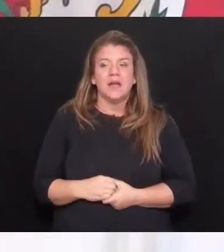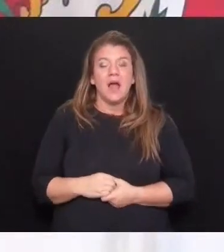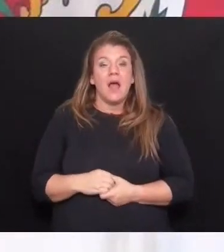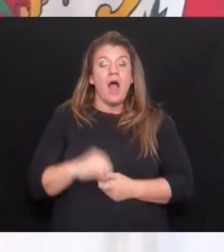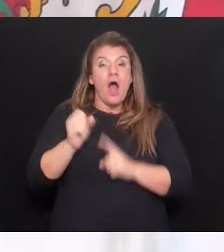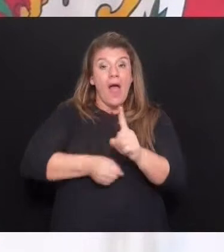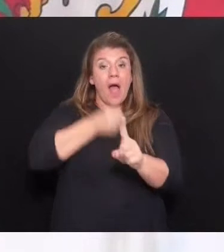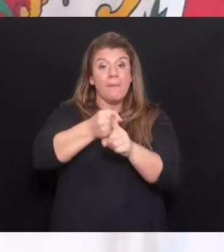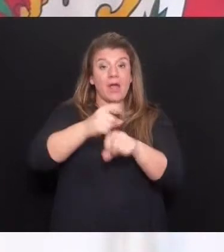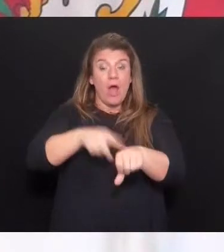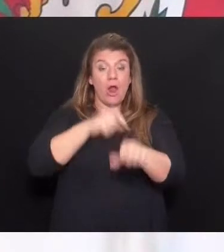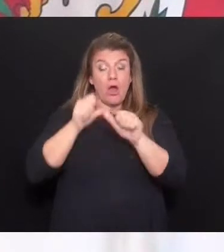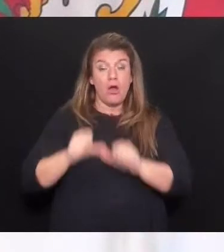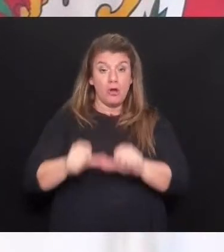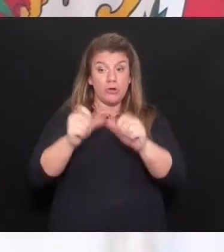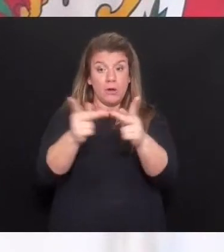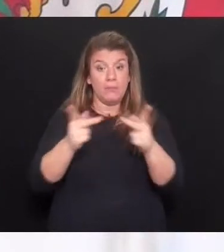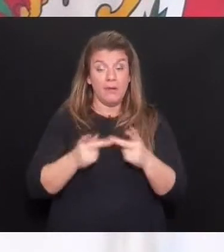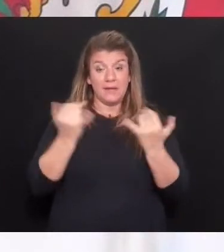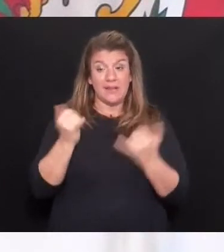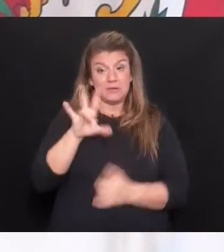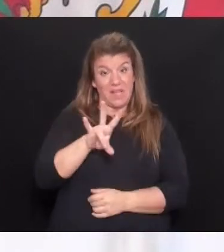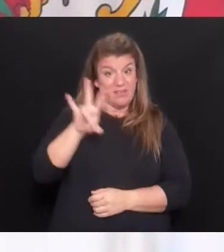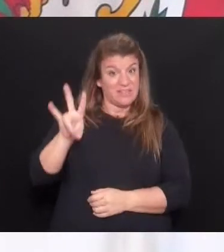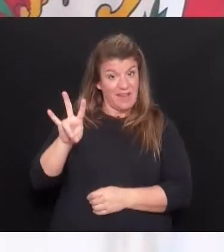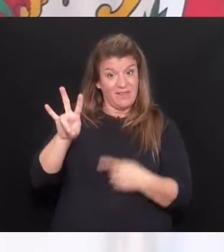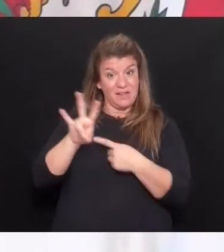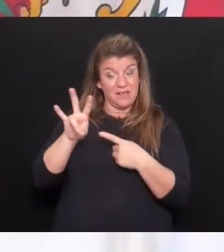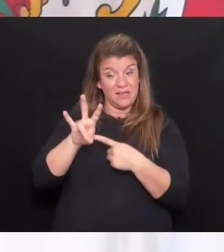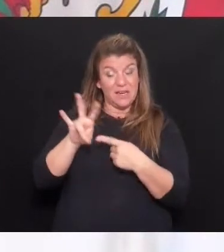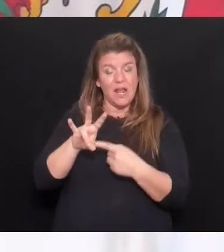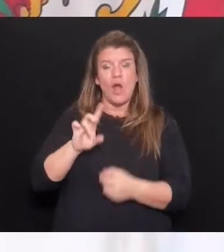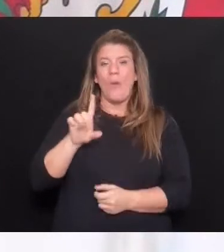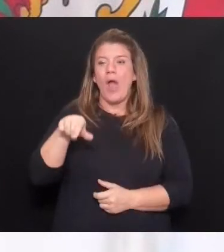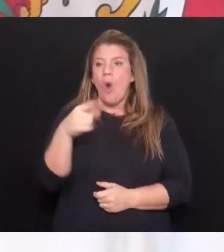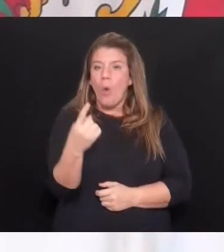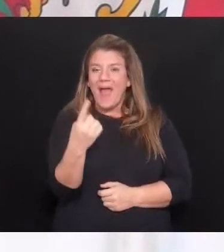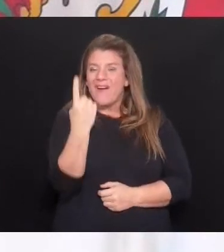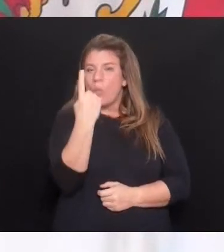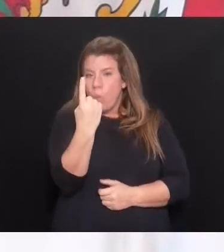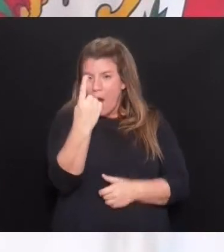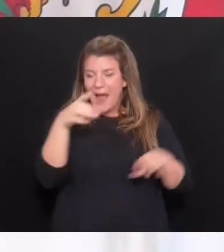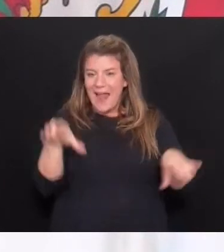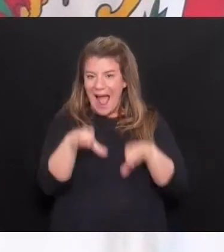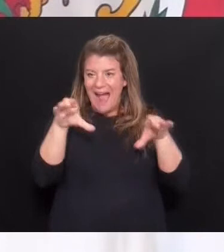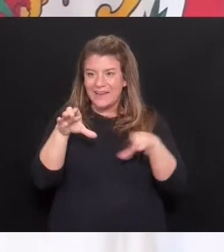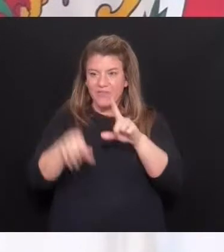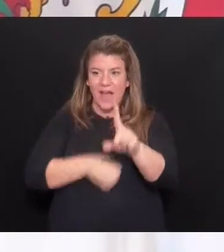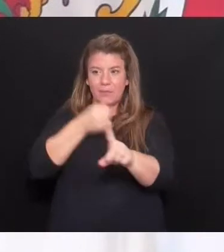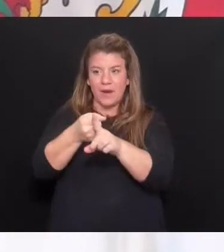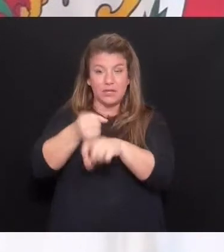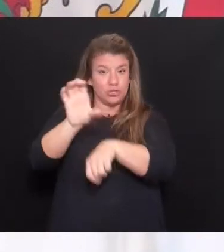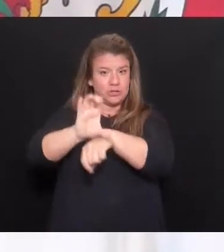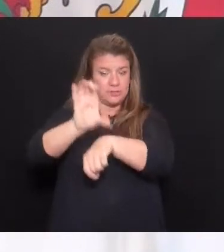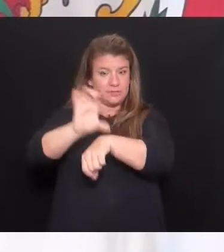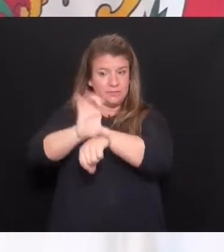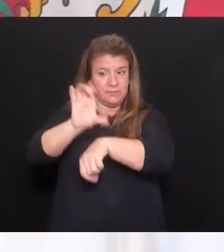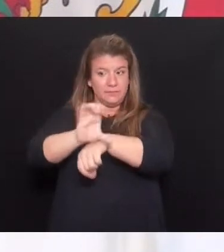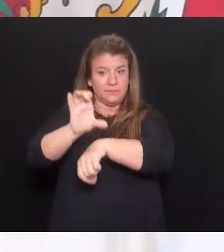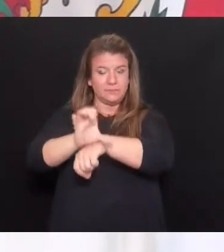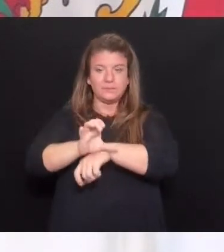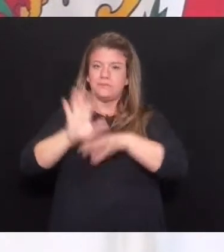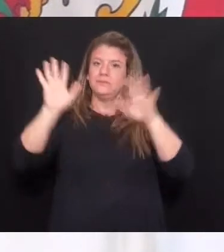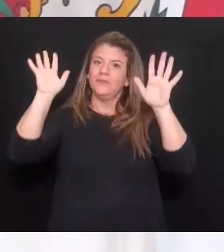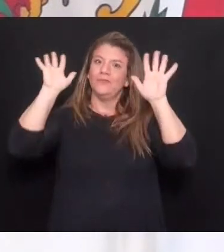outbreaks in our long-term care facilities at 77. We only have one active outbreak in our church community. Way to